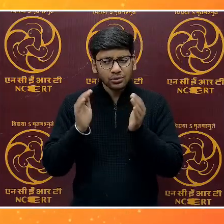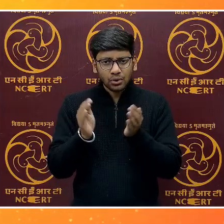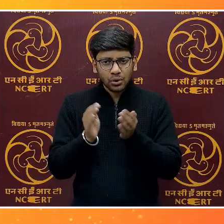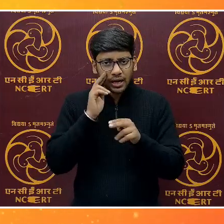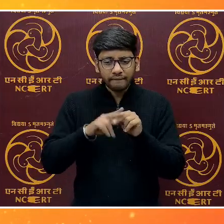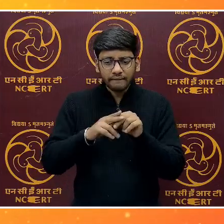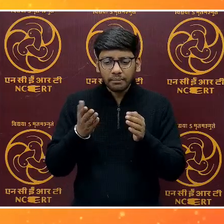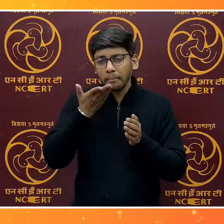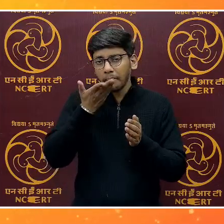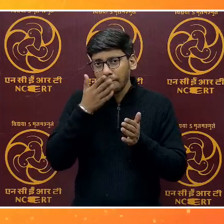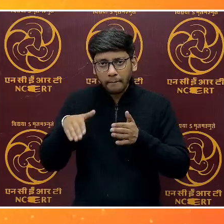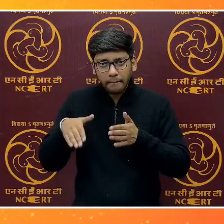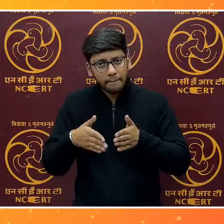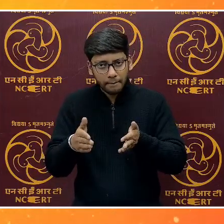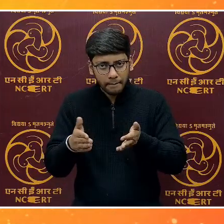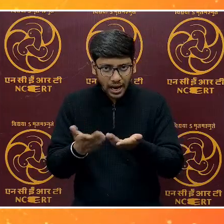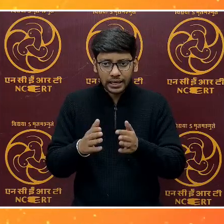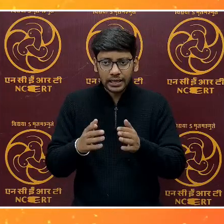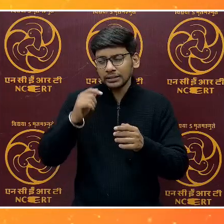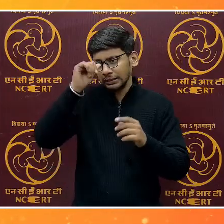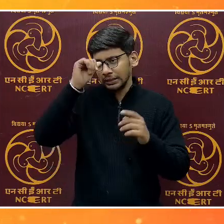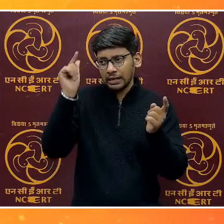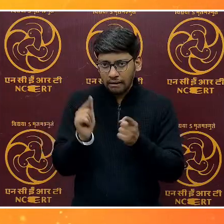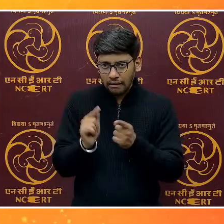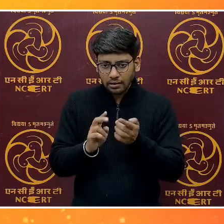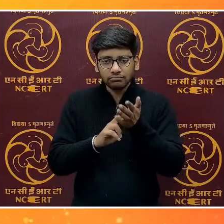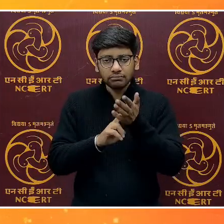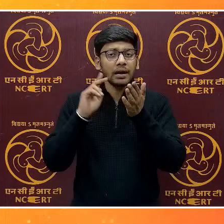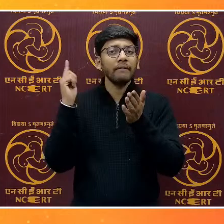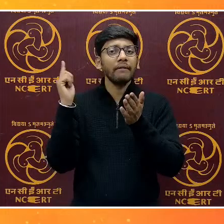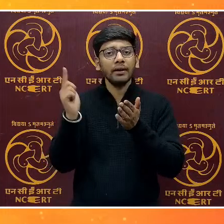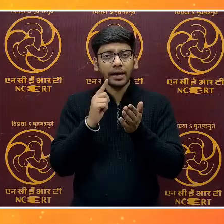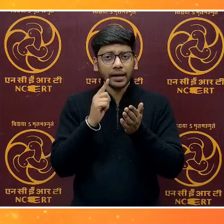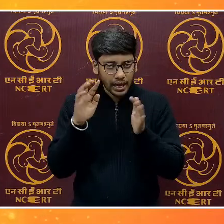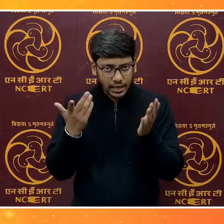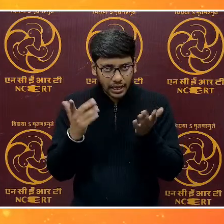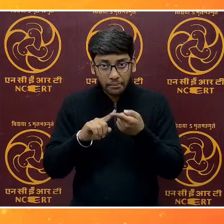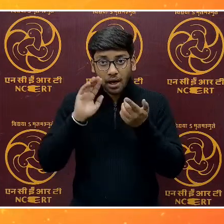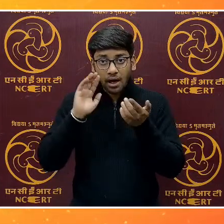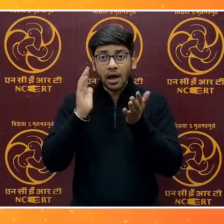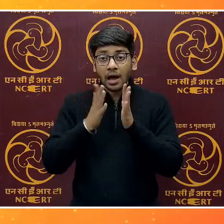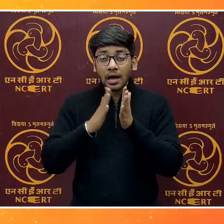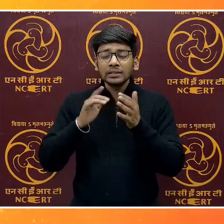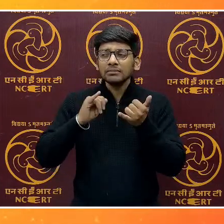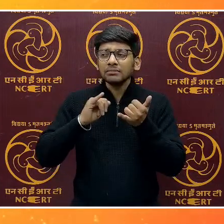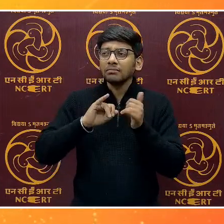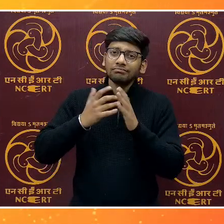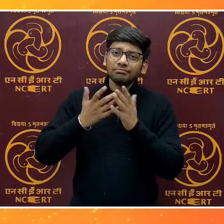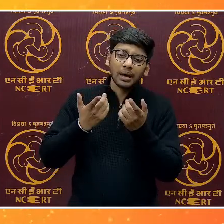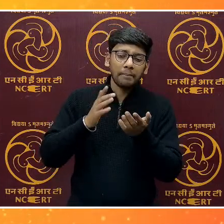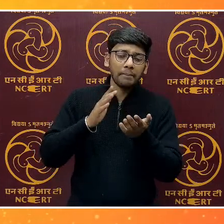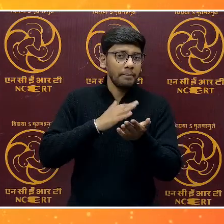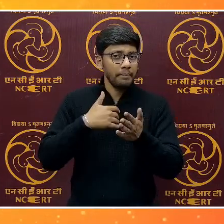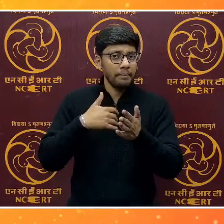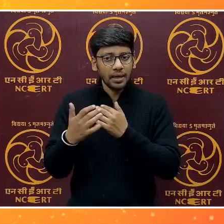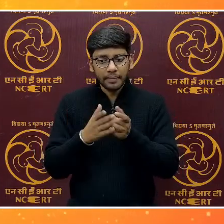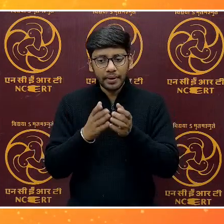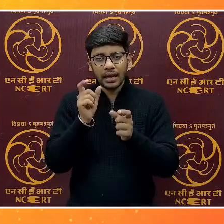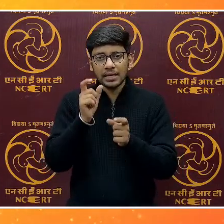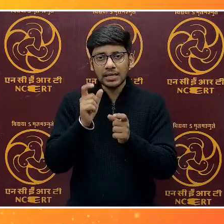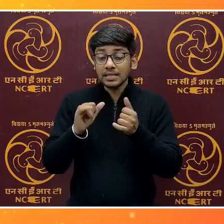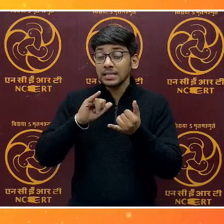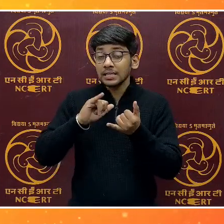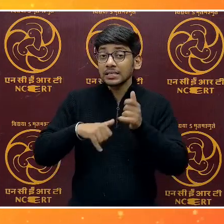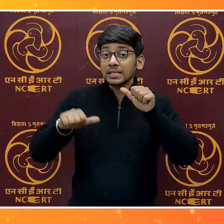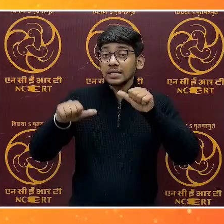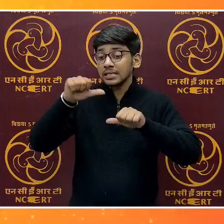river bodies. So, in order to understand our Earth, scientists or discoverers created globes so that at